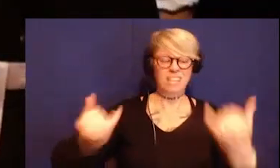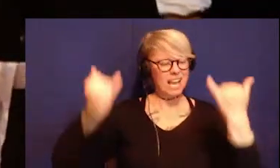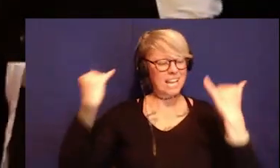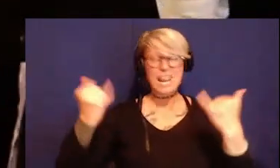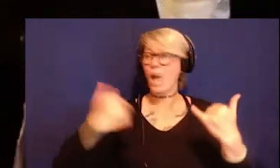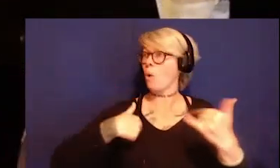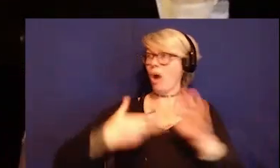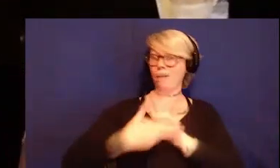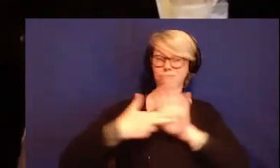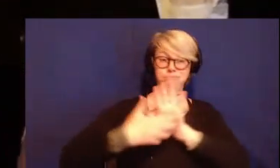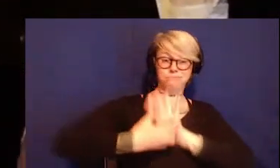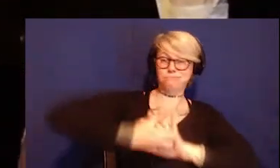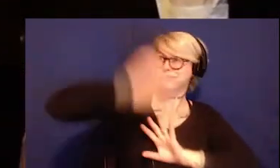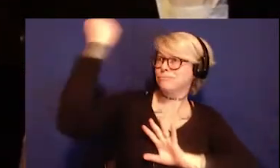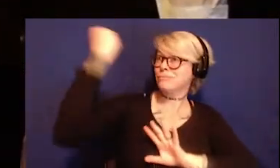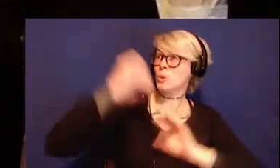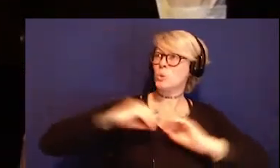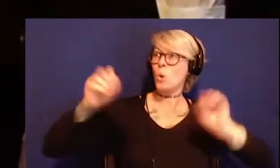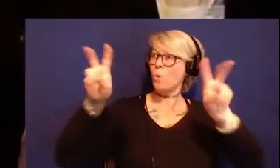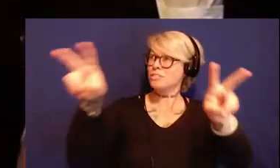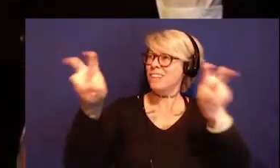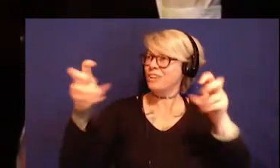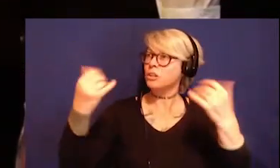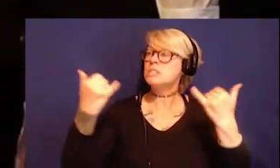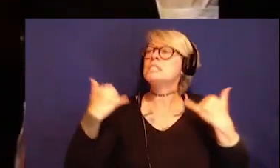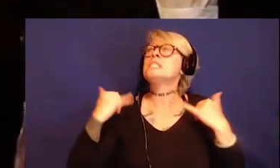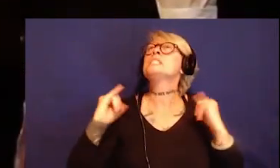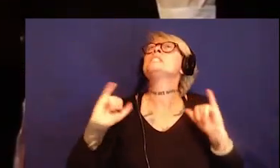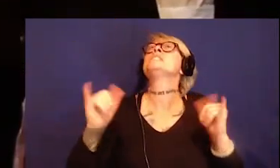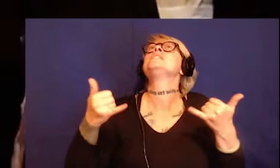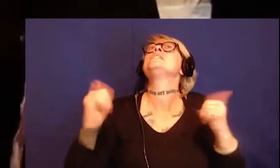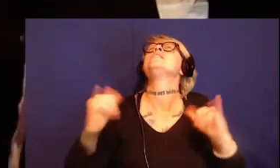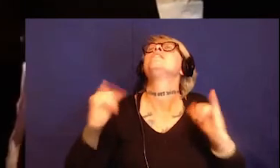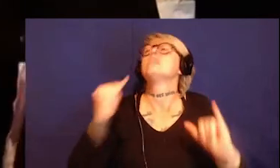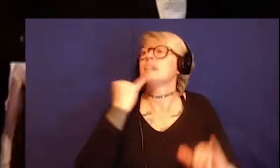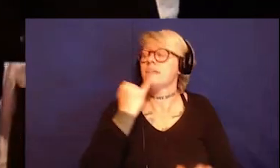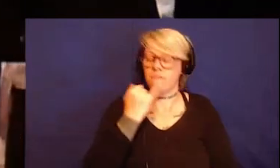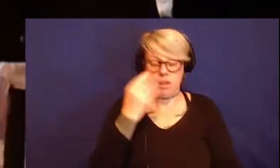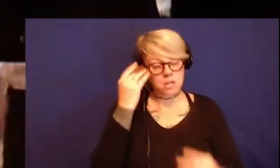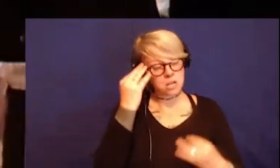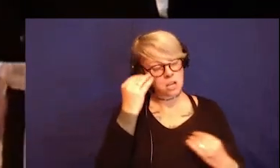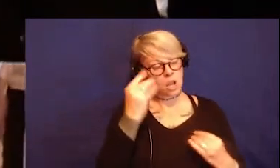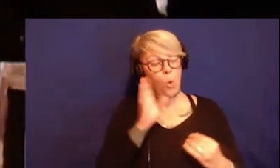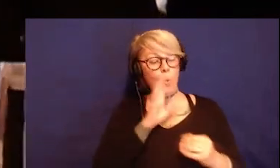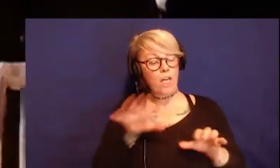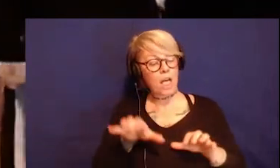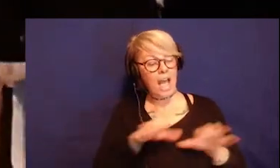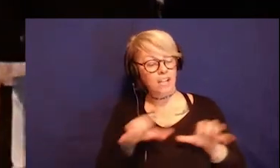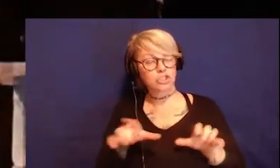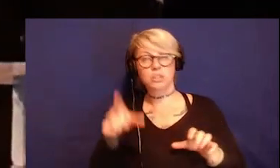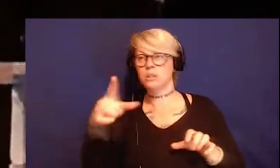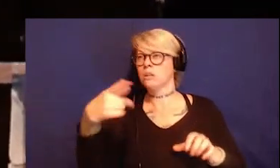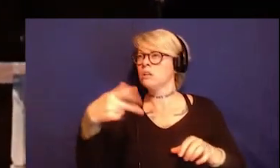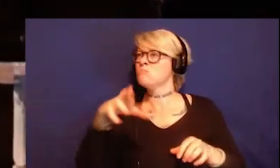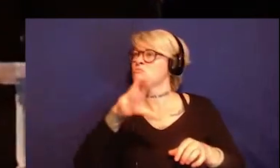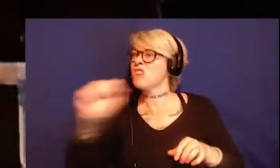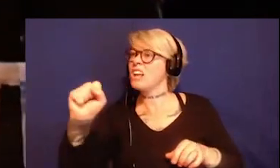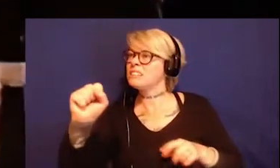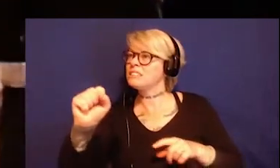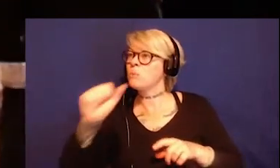me, from both of us, my heart starts to pound when I do something I know that the press won't approve of, or the palace won't